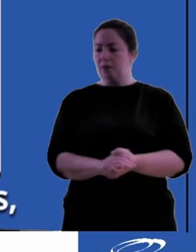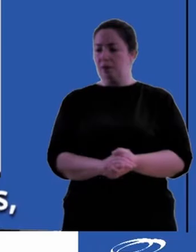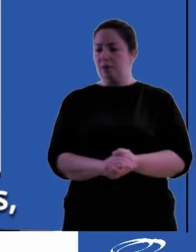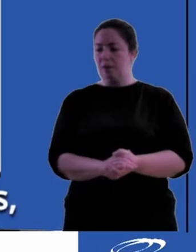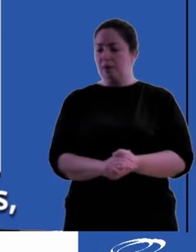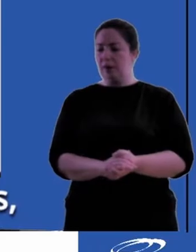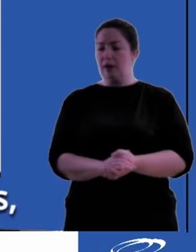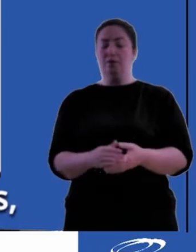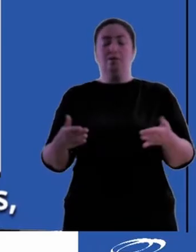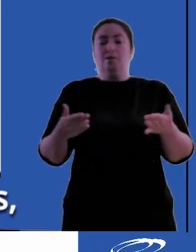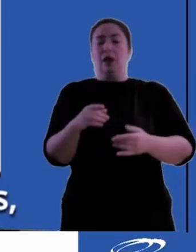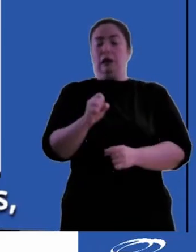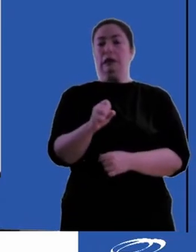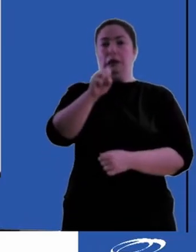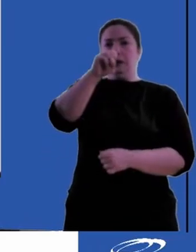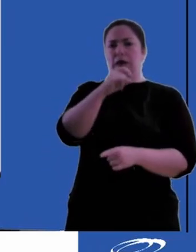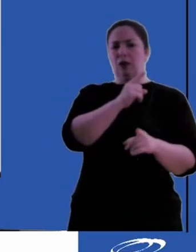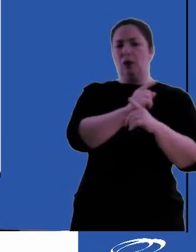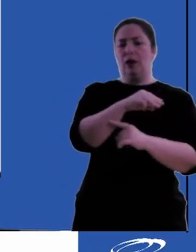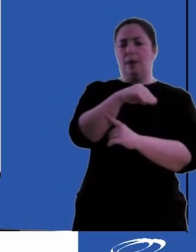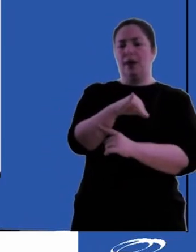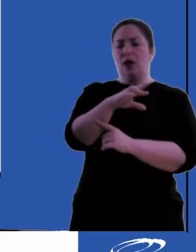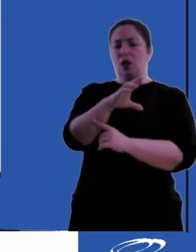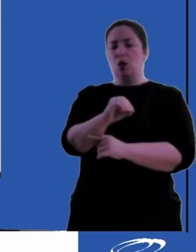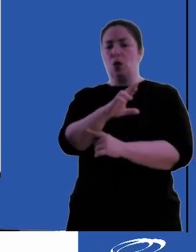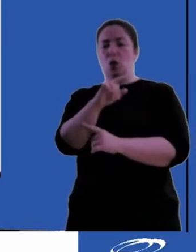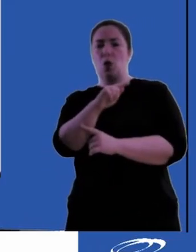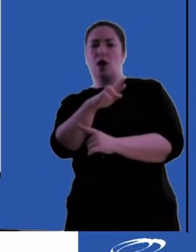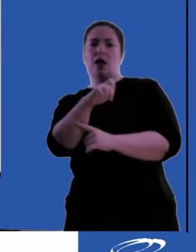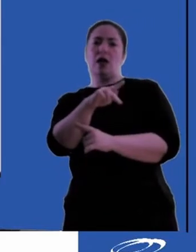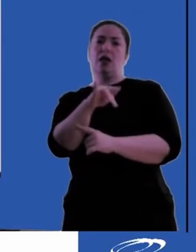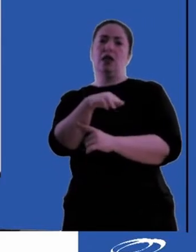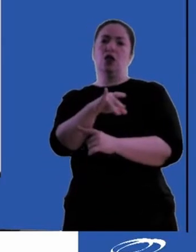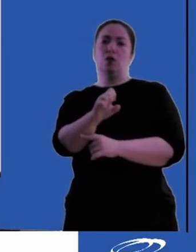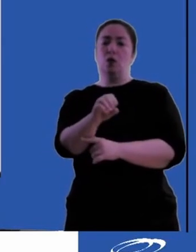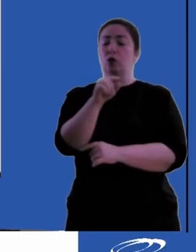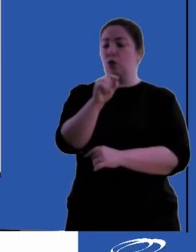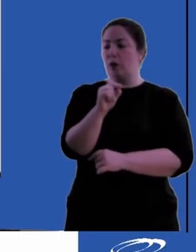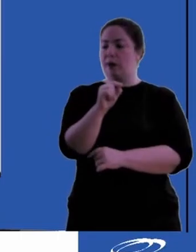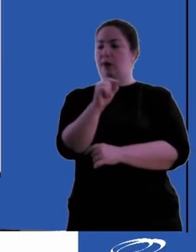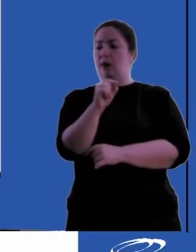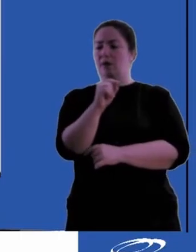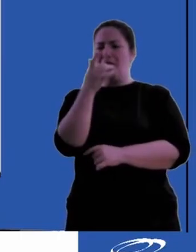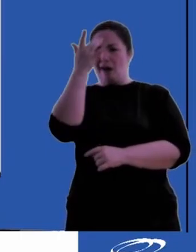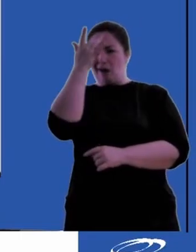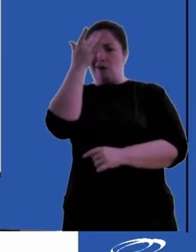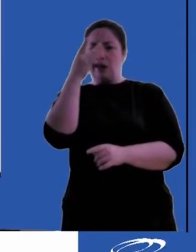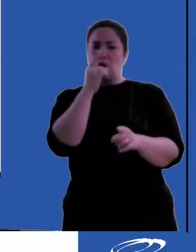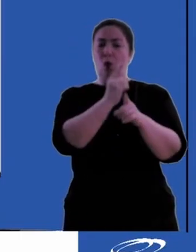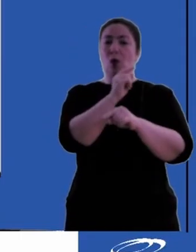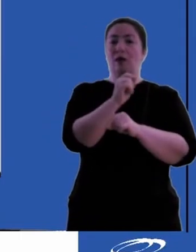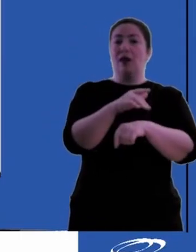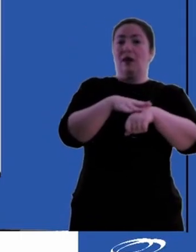fact, many of them, up to a third, can be polymicrobial. And when we look at polymicrobial periprosthetic